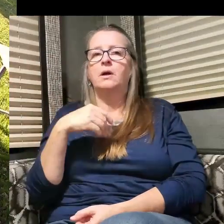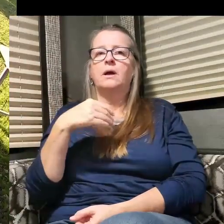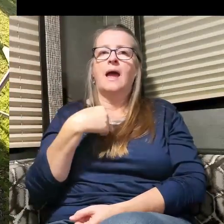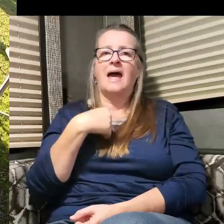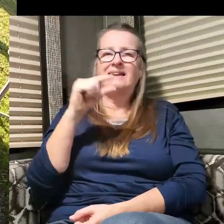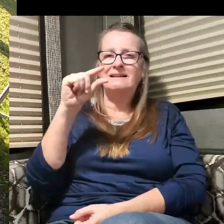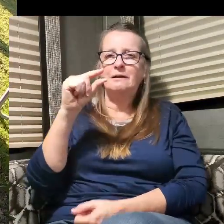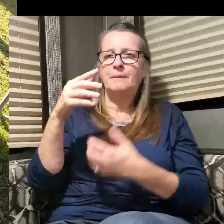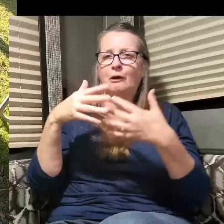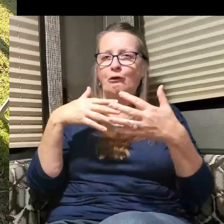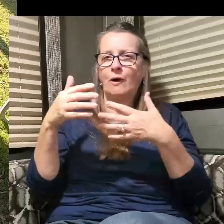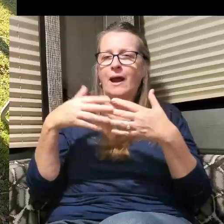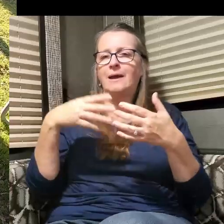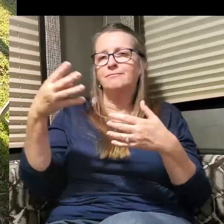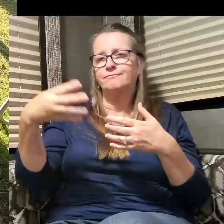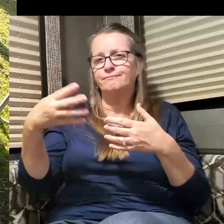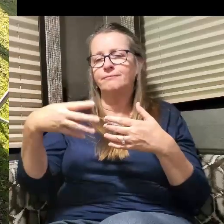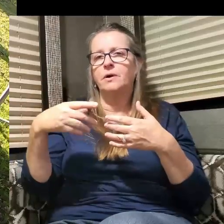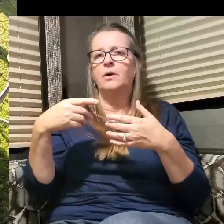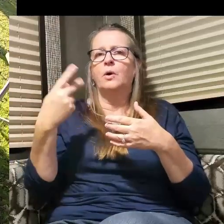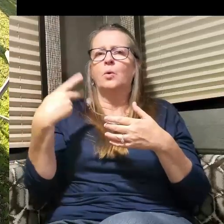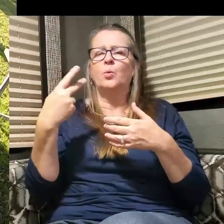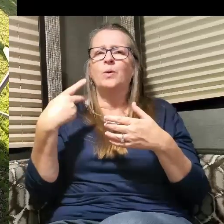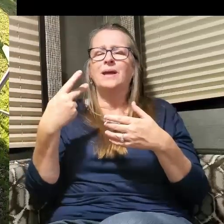here. I had a little bit in the gray. We dump